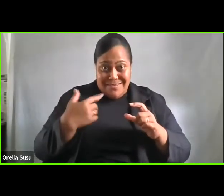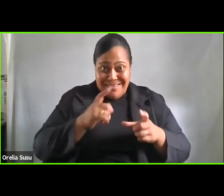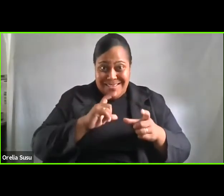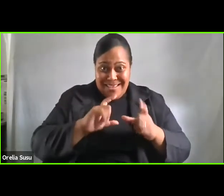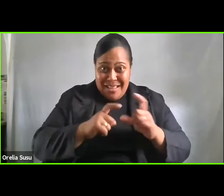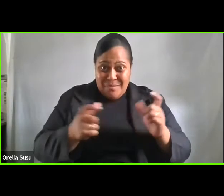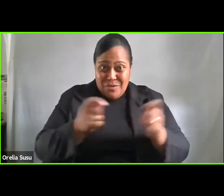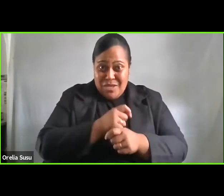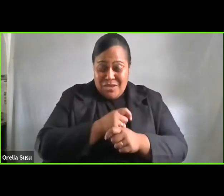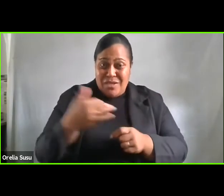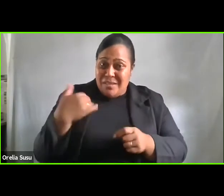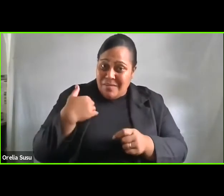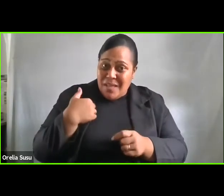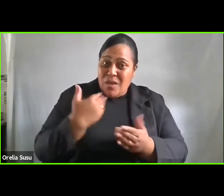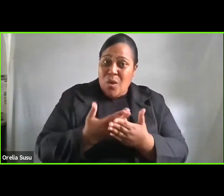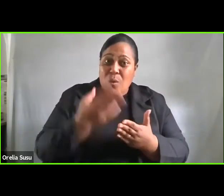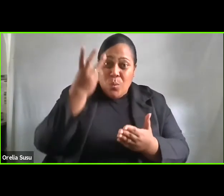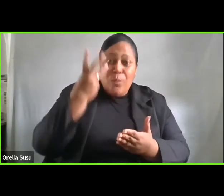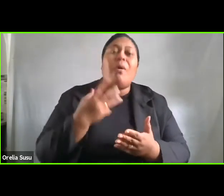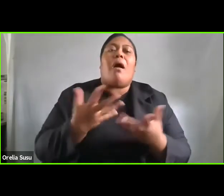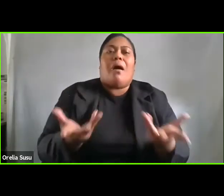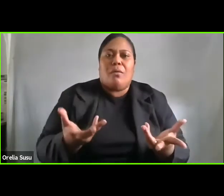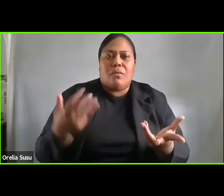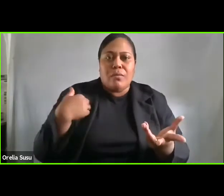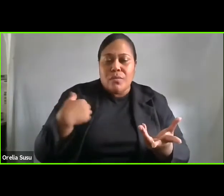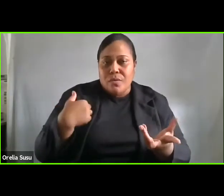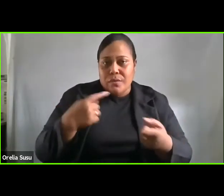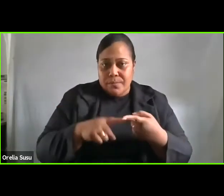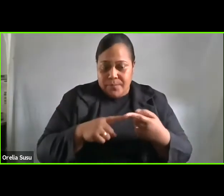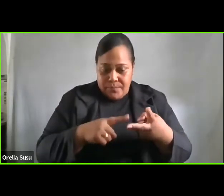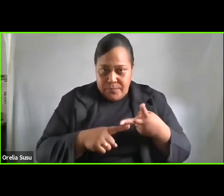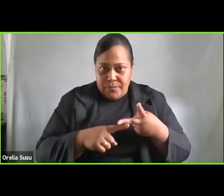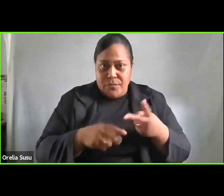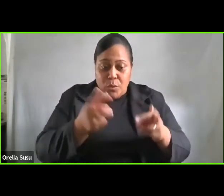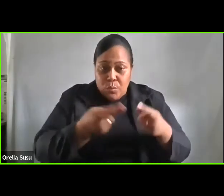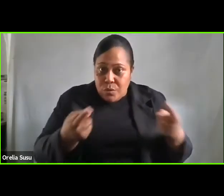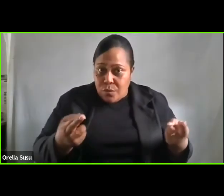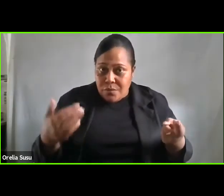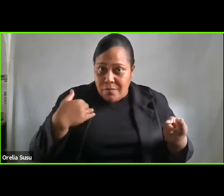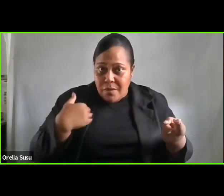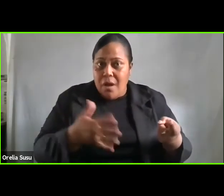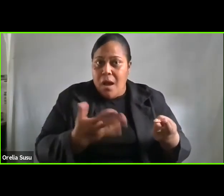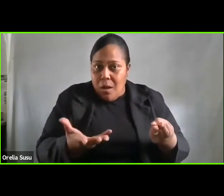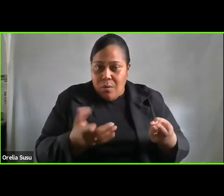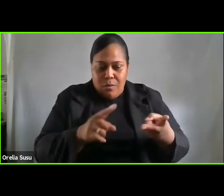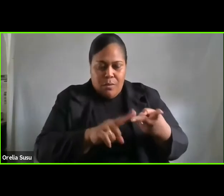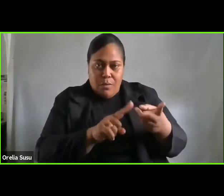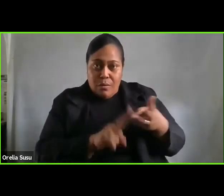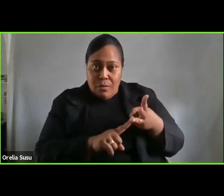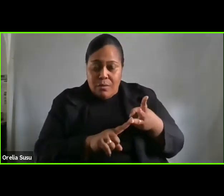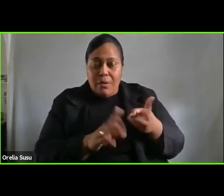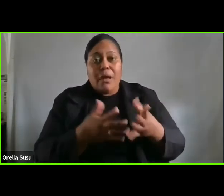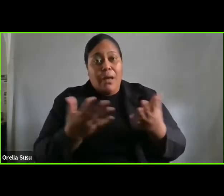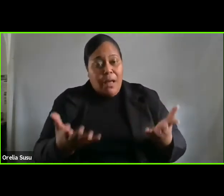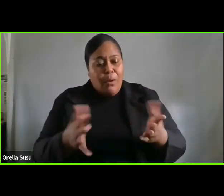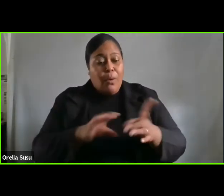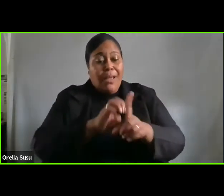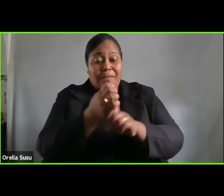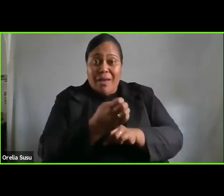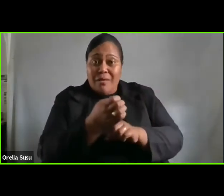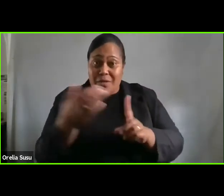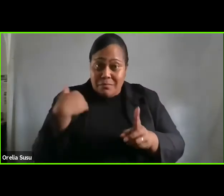have an impact on women how does it have an impact on our resources how does it have an impact on our environment and how